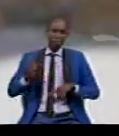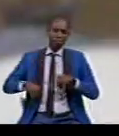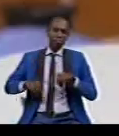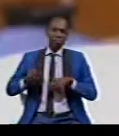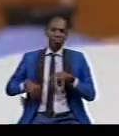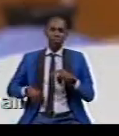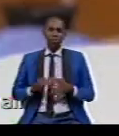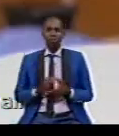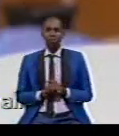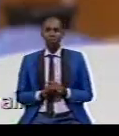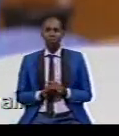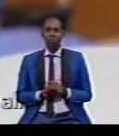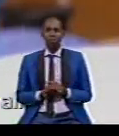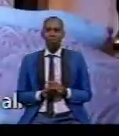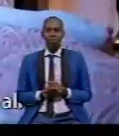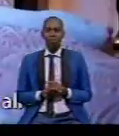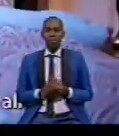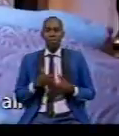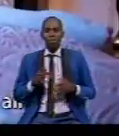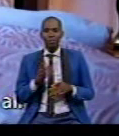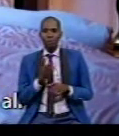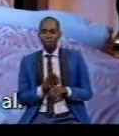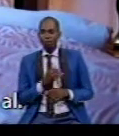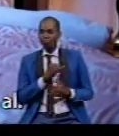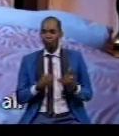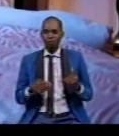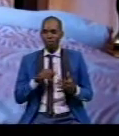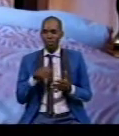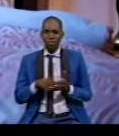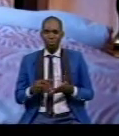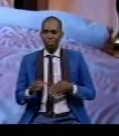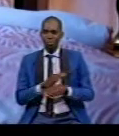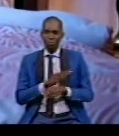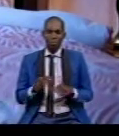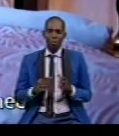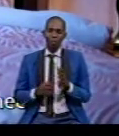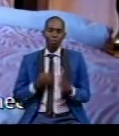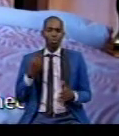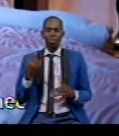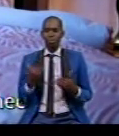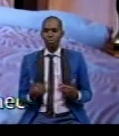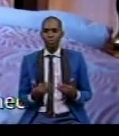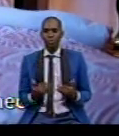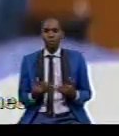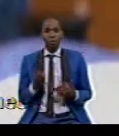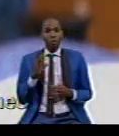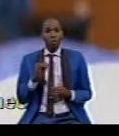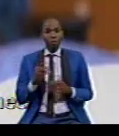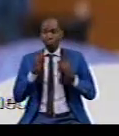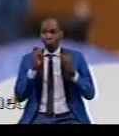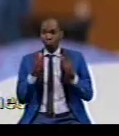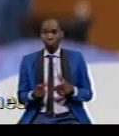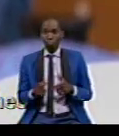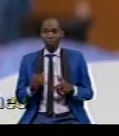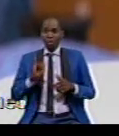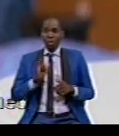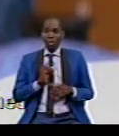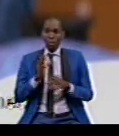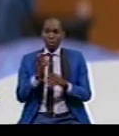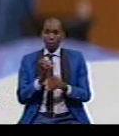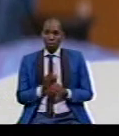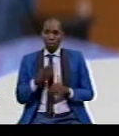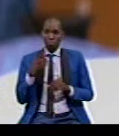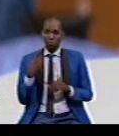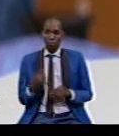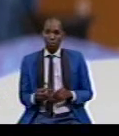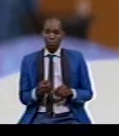every one of you from his iniquity. Christ came